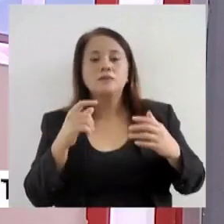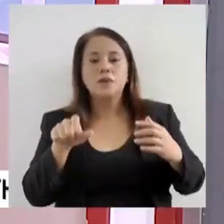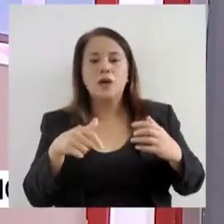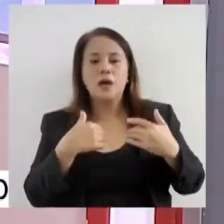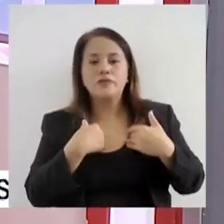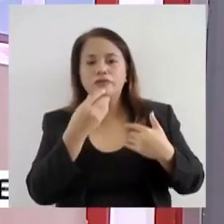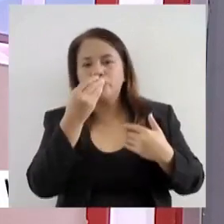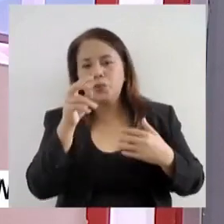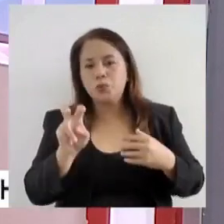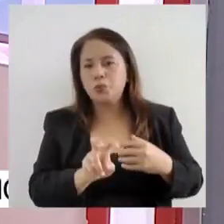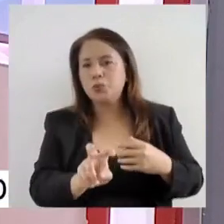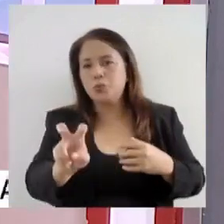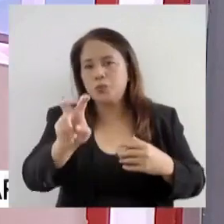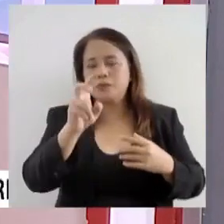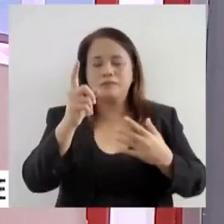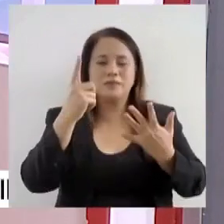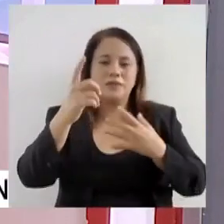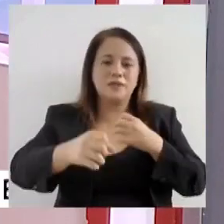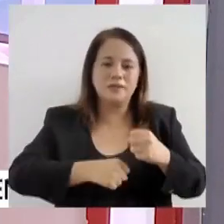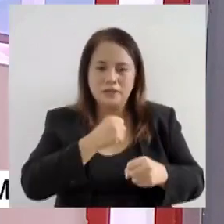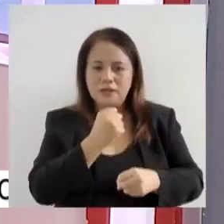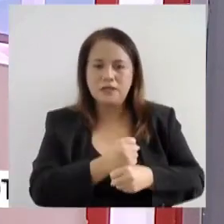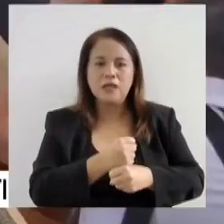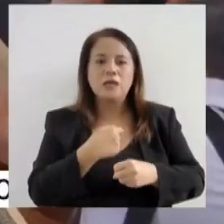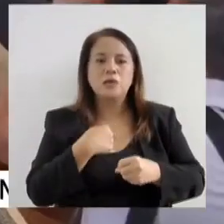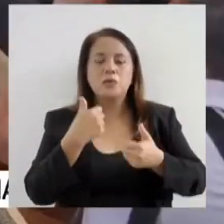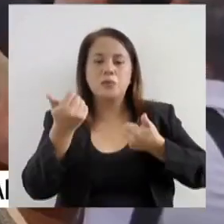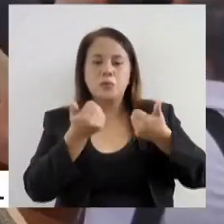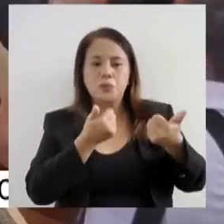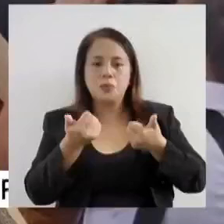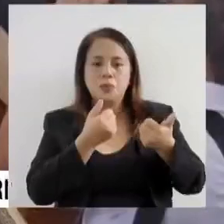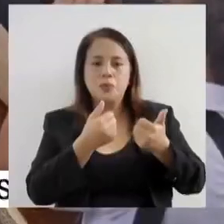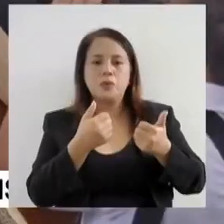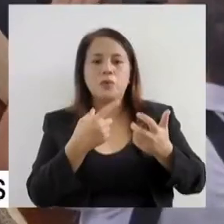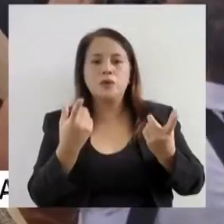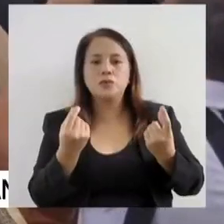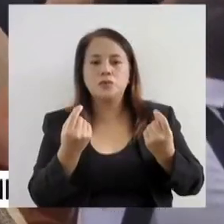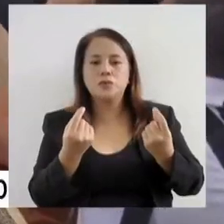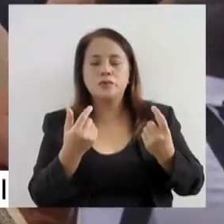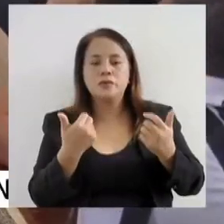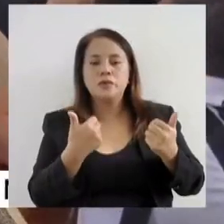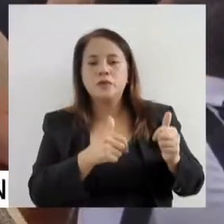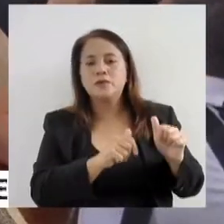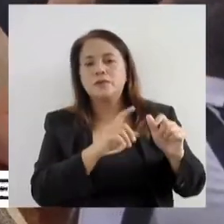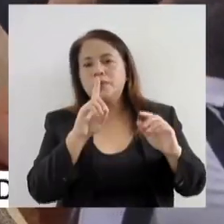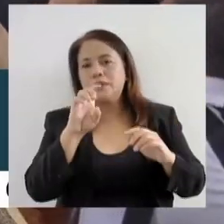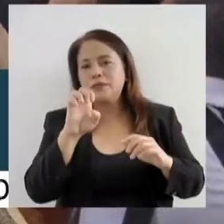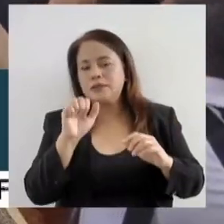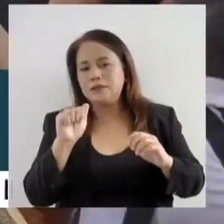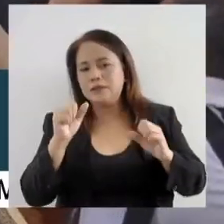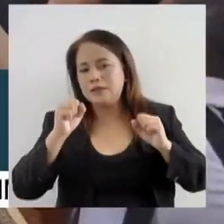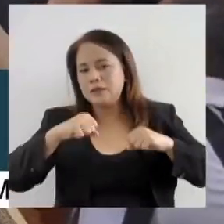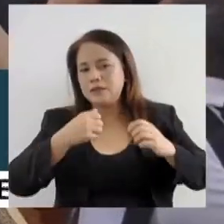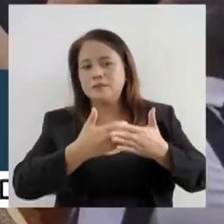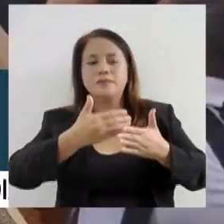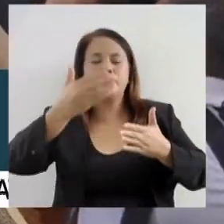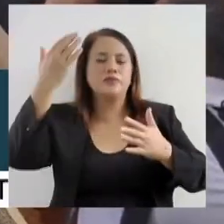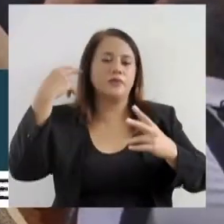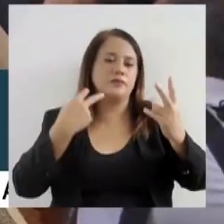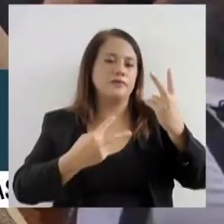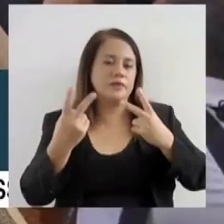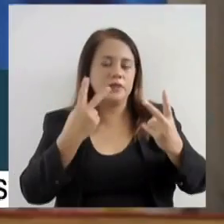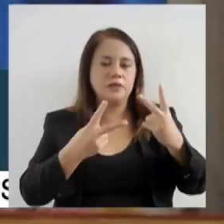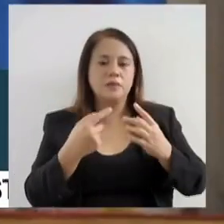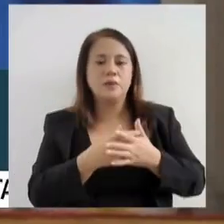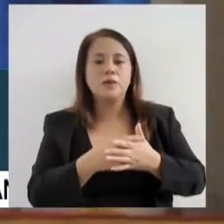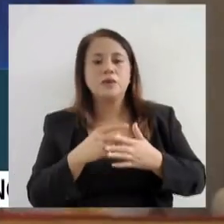trips abroad this year. Marcos said his administration would instead do follow-ups on the deals made in his previous visits. His only confirmed trips